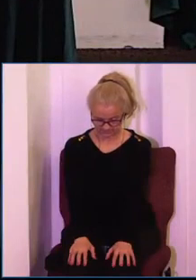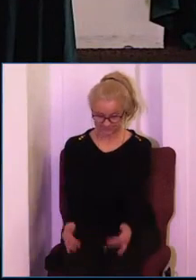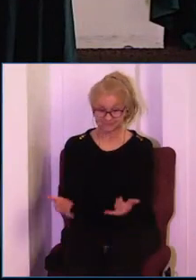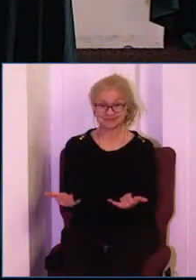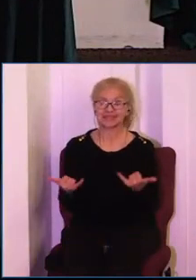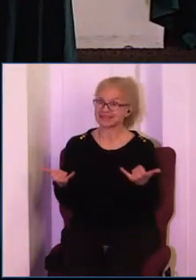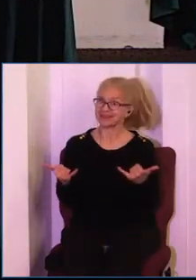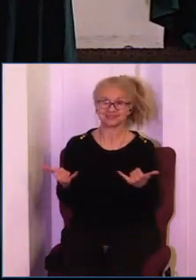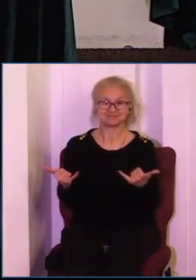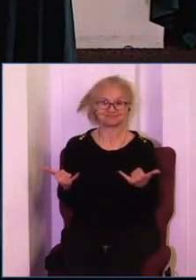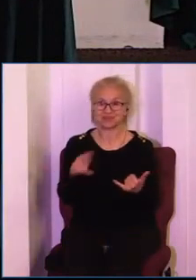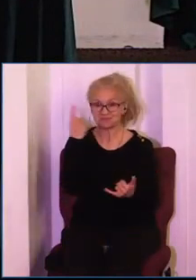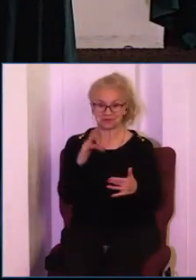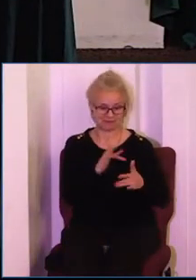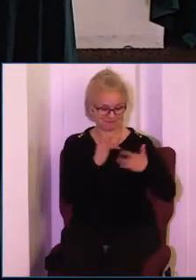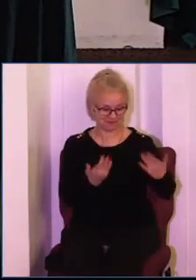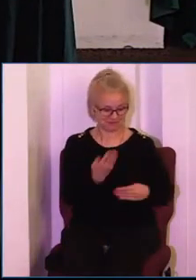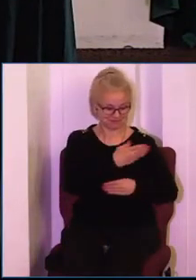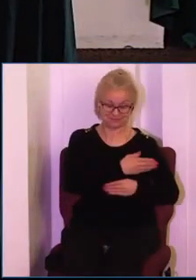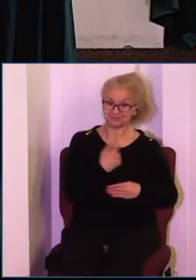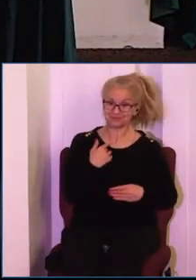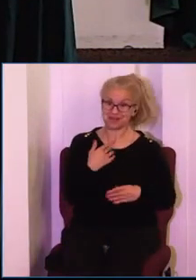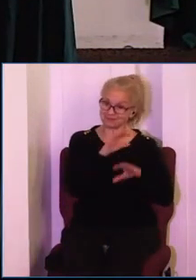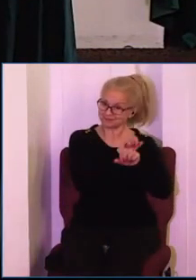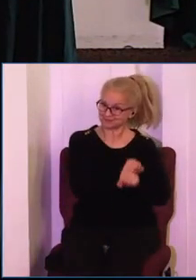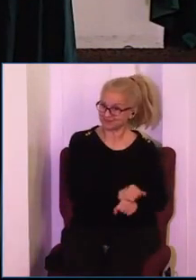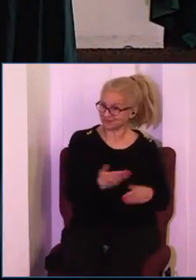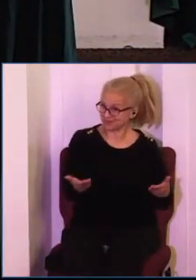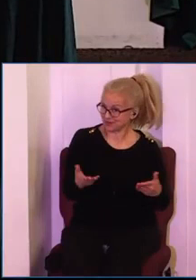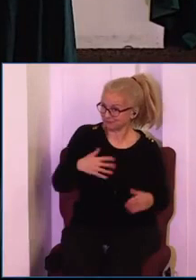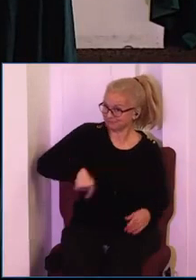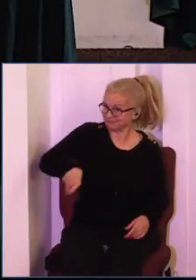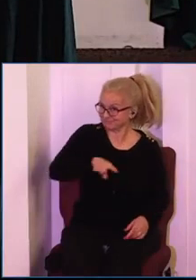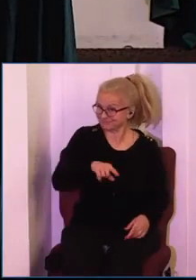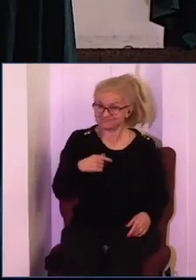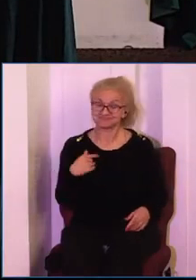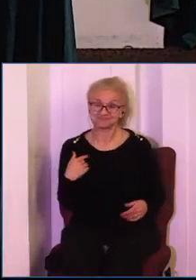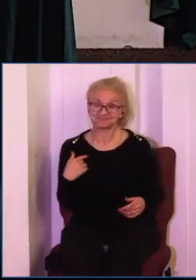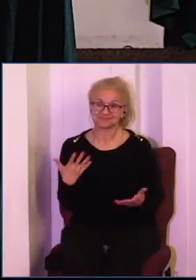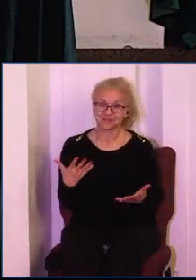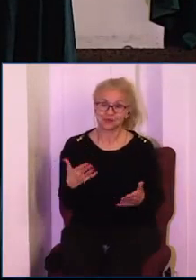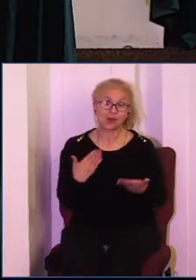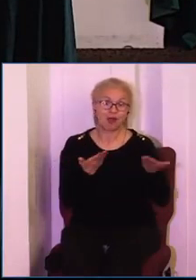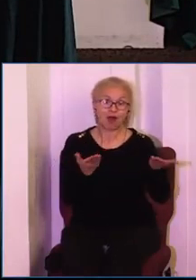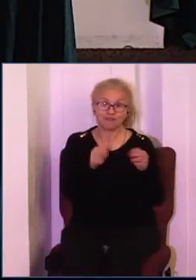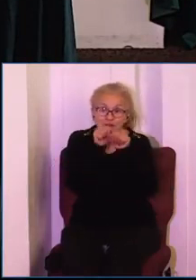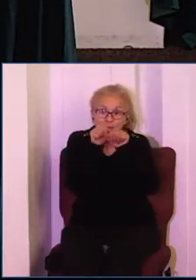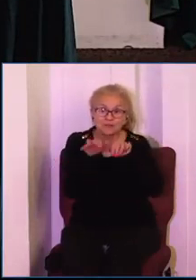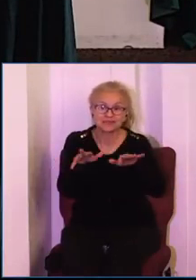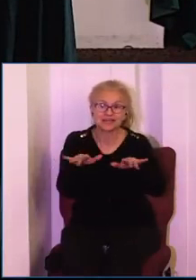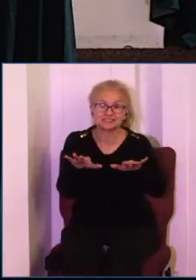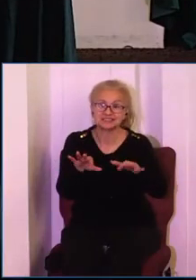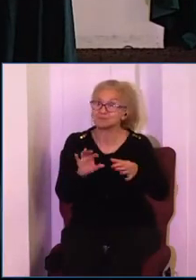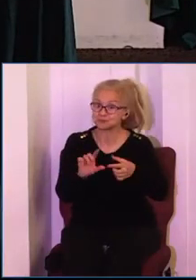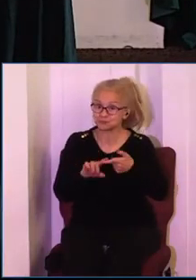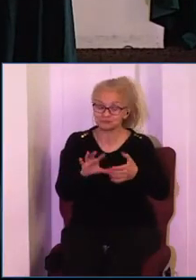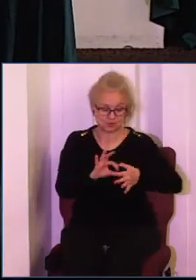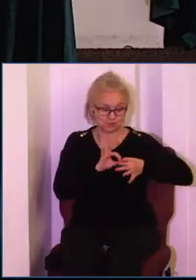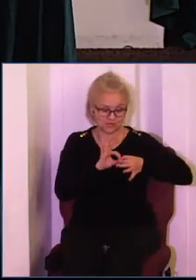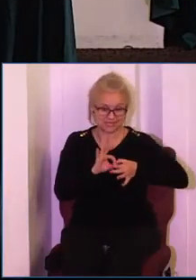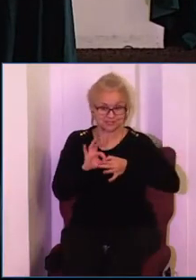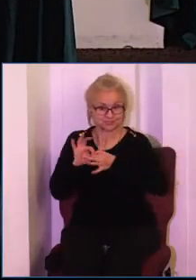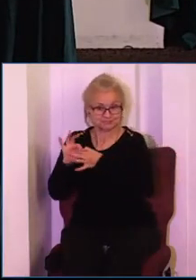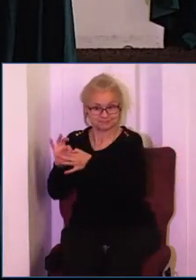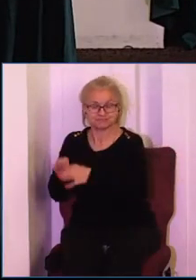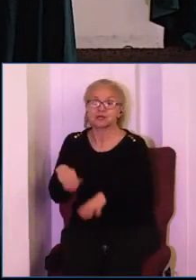Today, because it is Valentine's Day, we have a tradition around here. We offer a blessing of relationships. So I